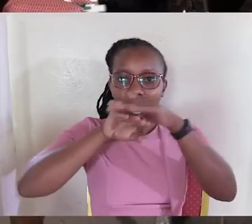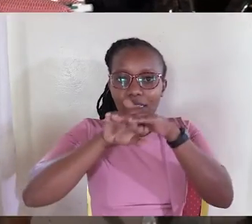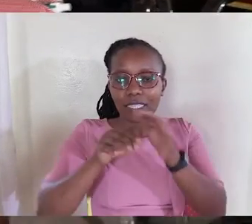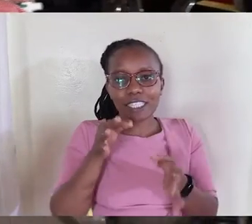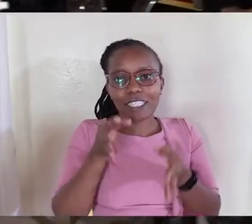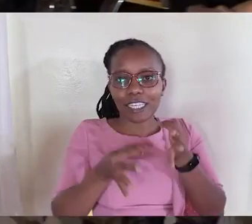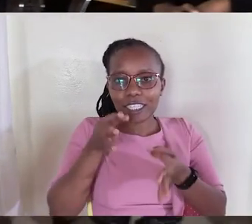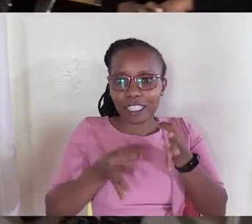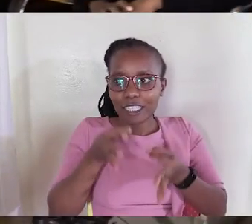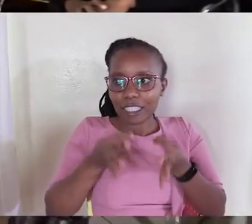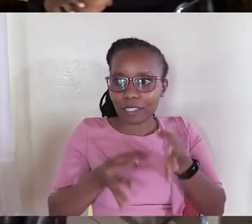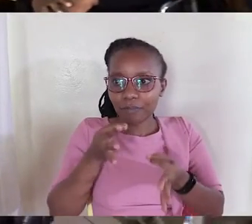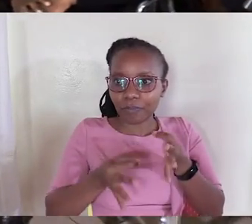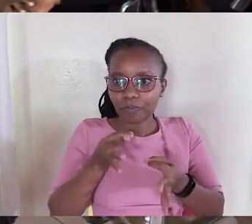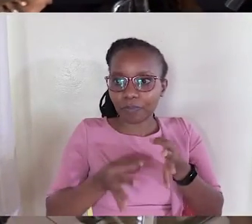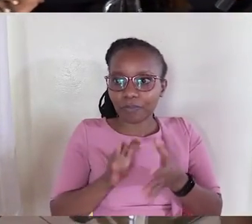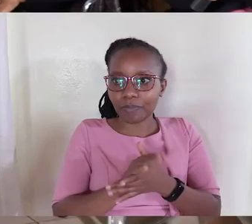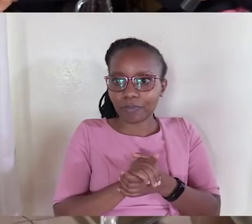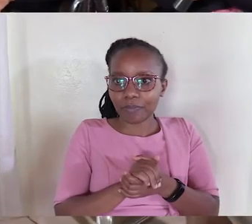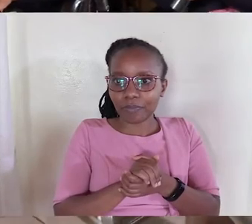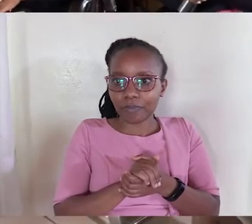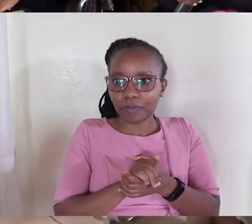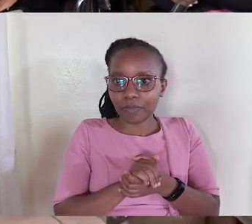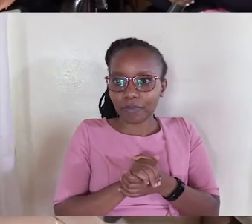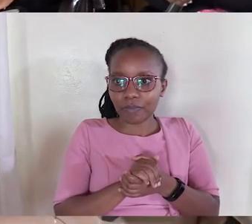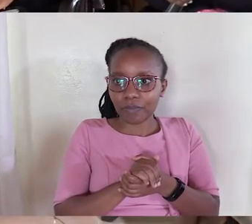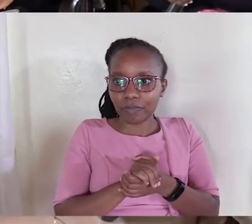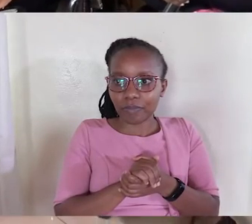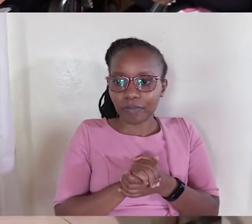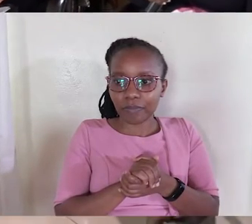justice. Also, importantly, that